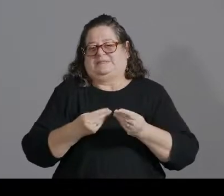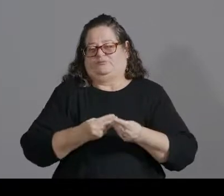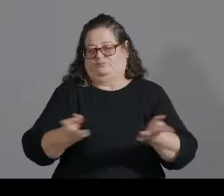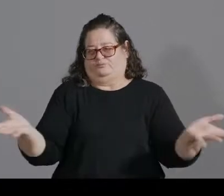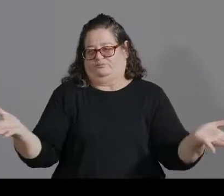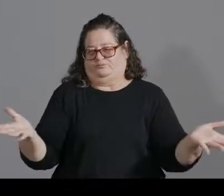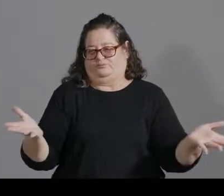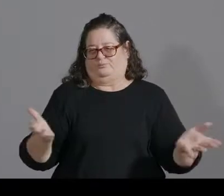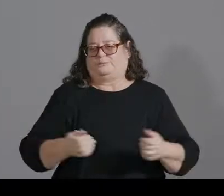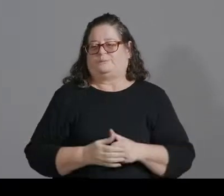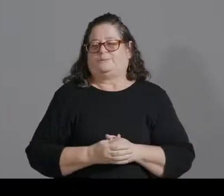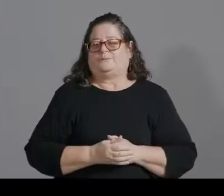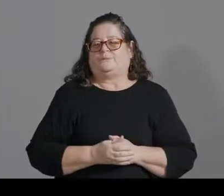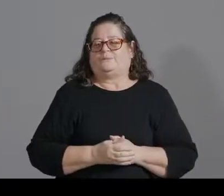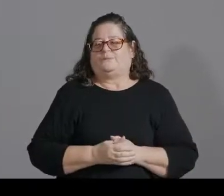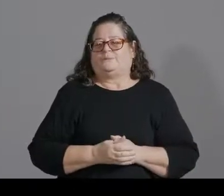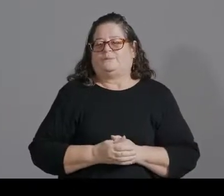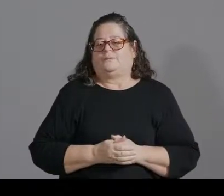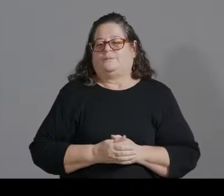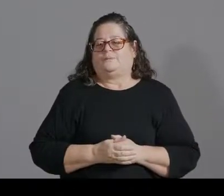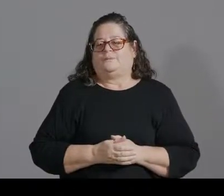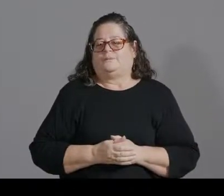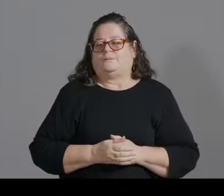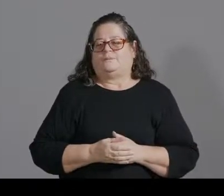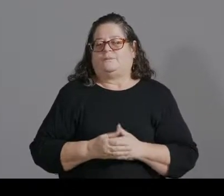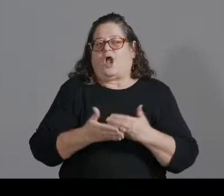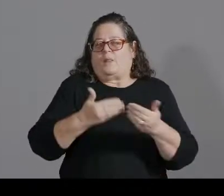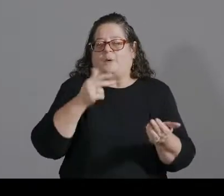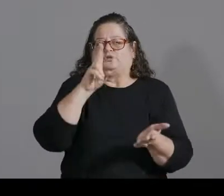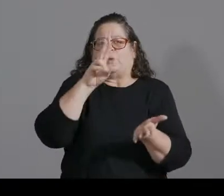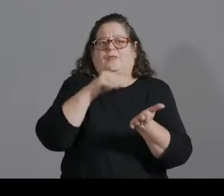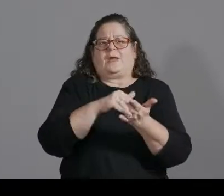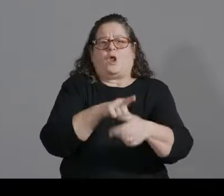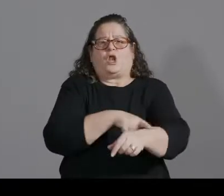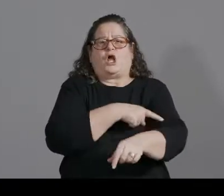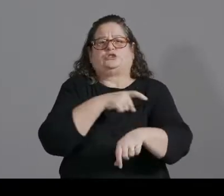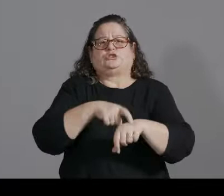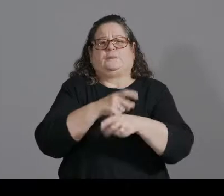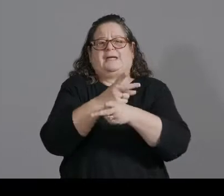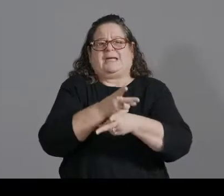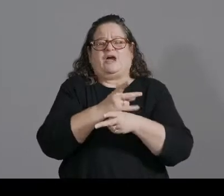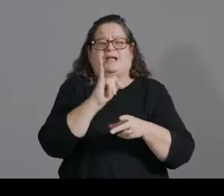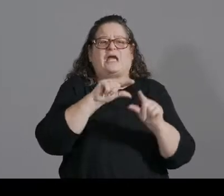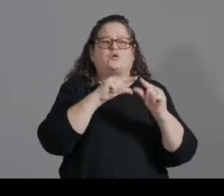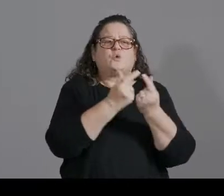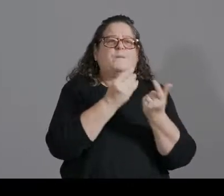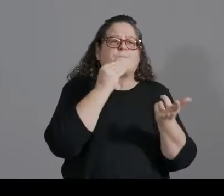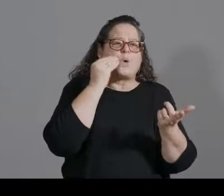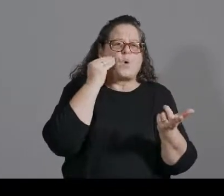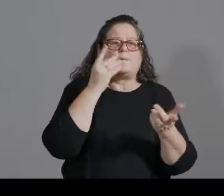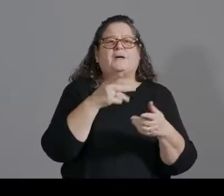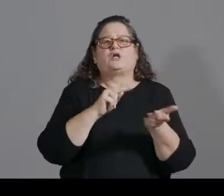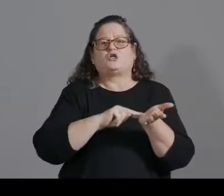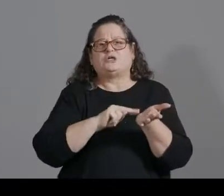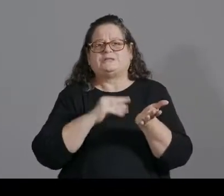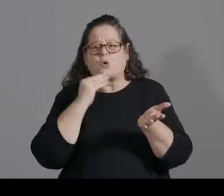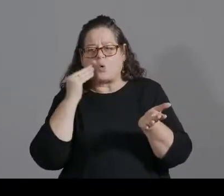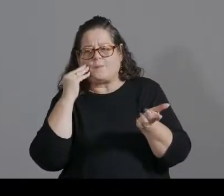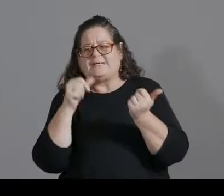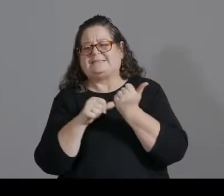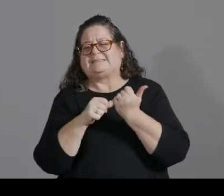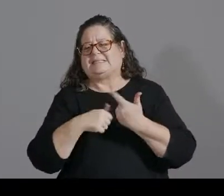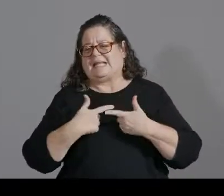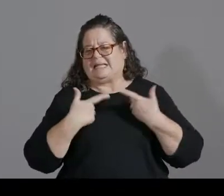long-term care facilities that have received or continue to receive support from